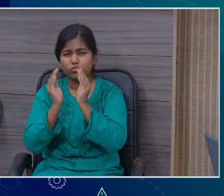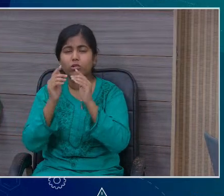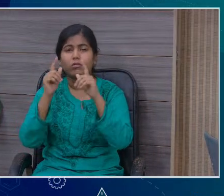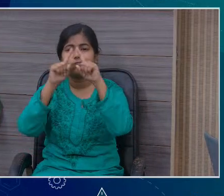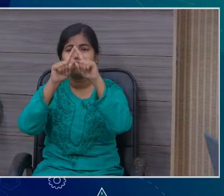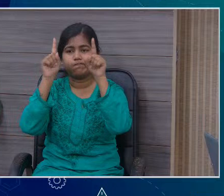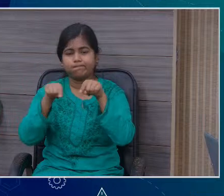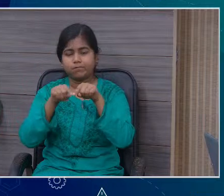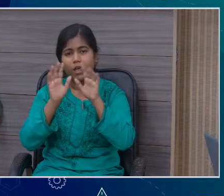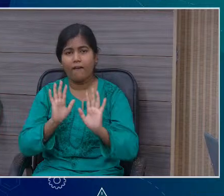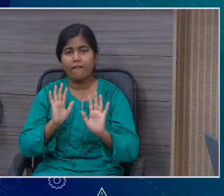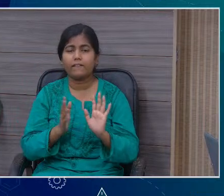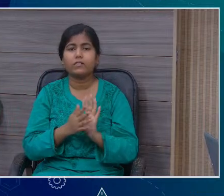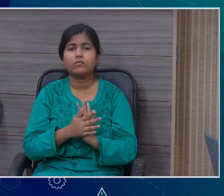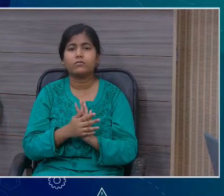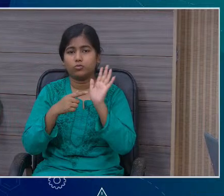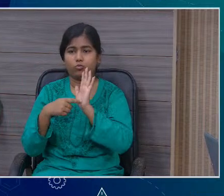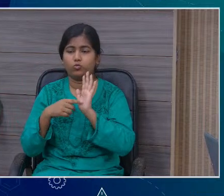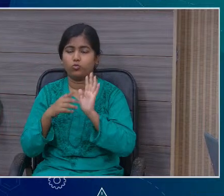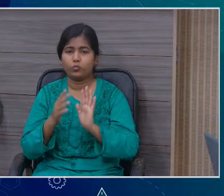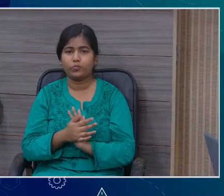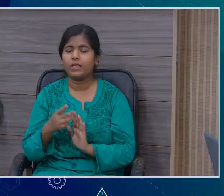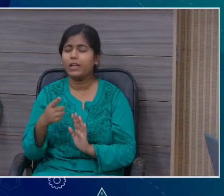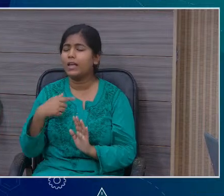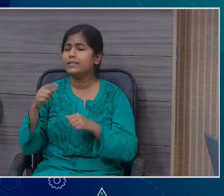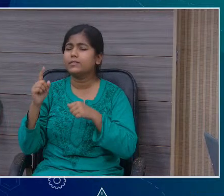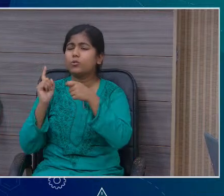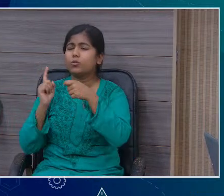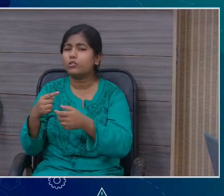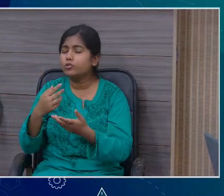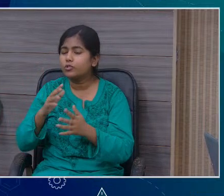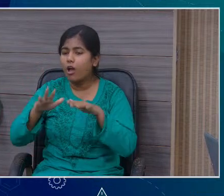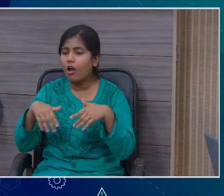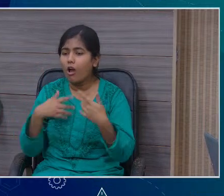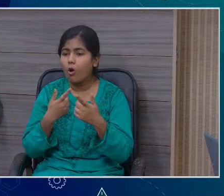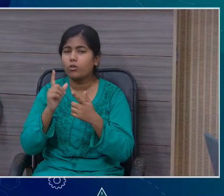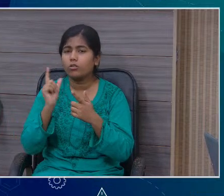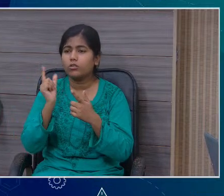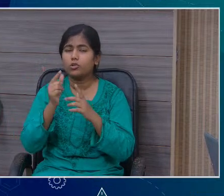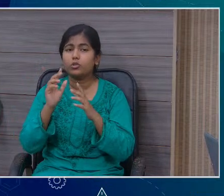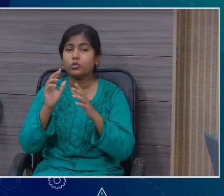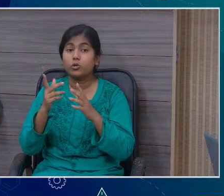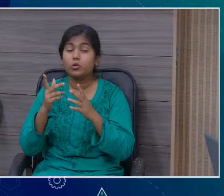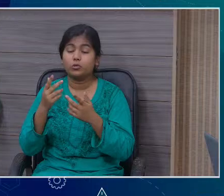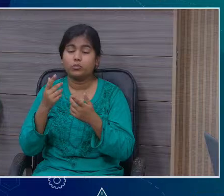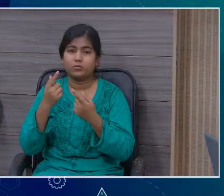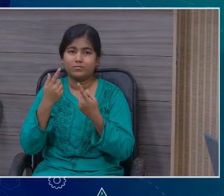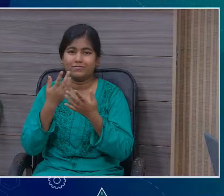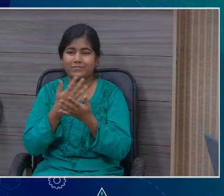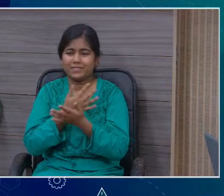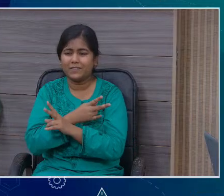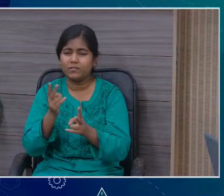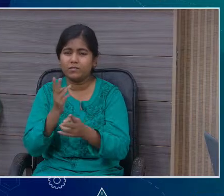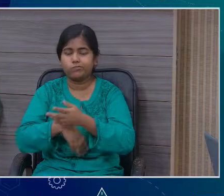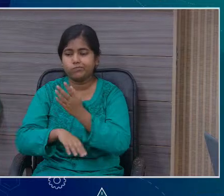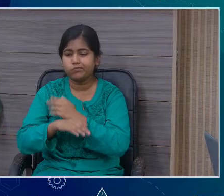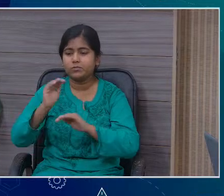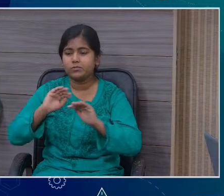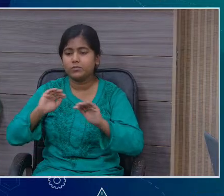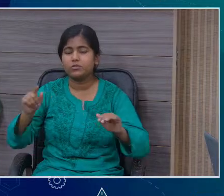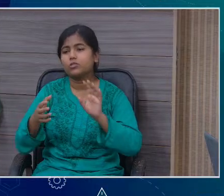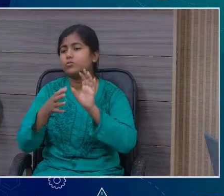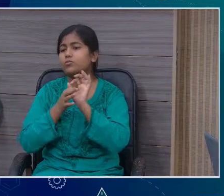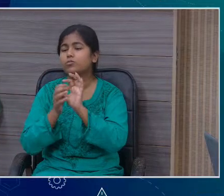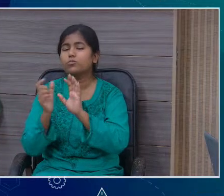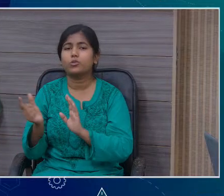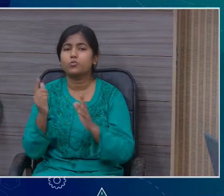this flashcard you've used. How can this be used to teach a visually impaired child? See that if in the